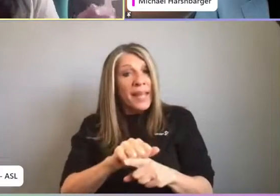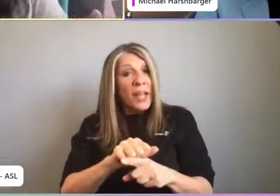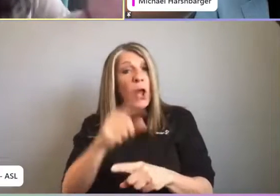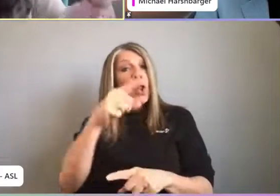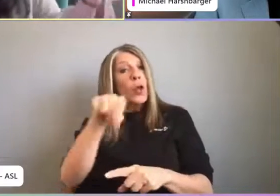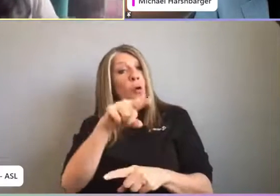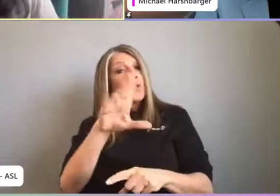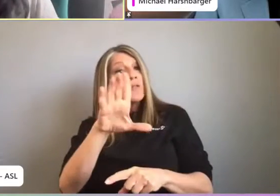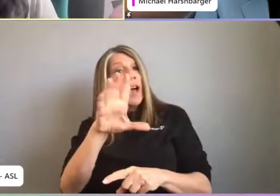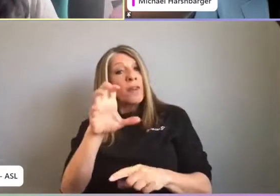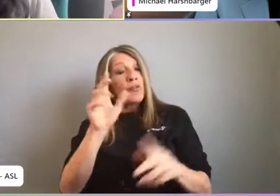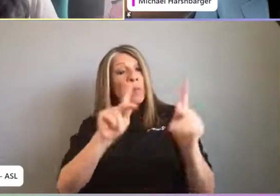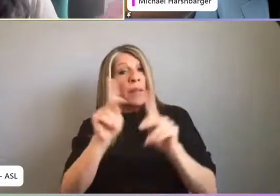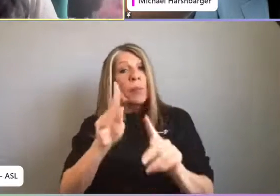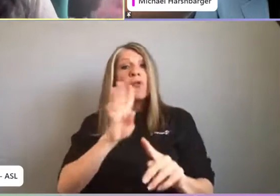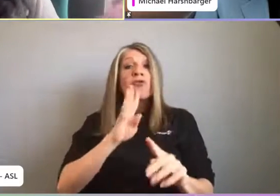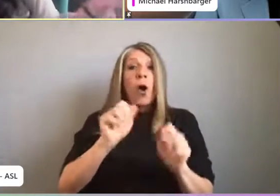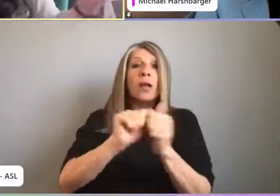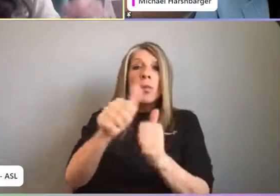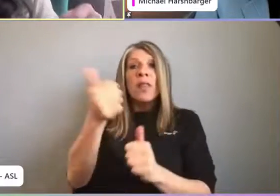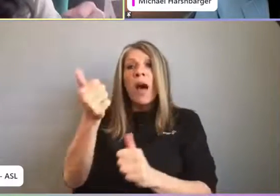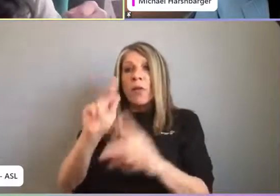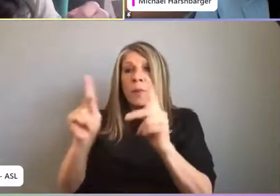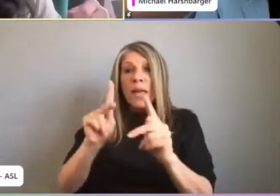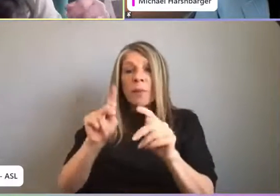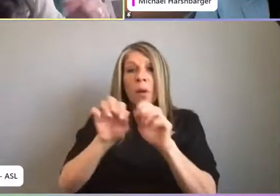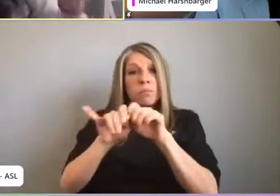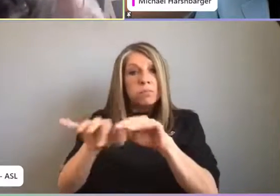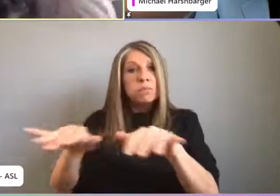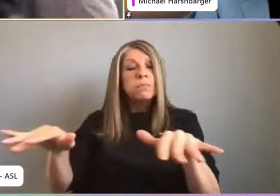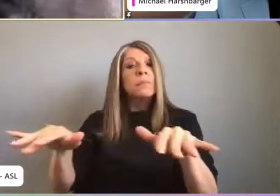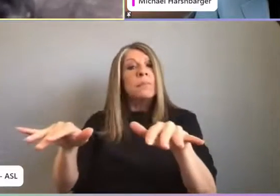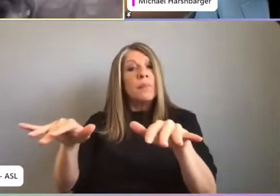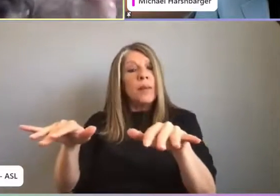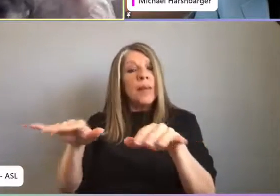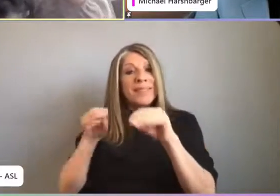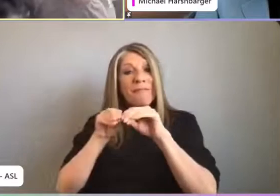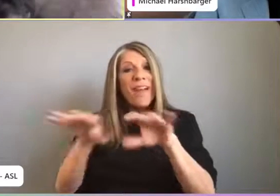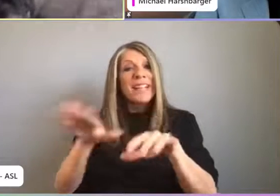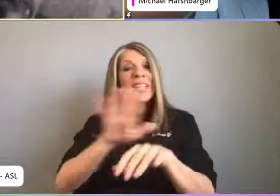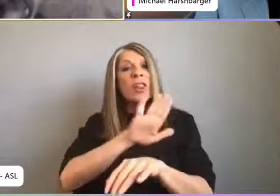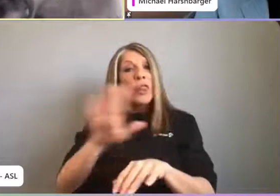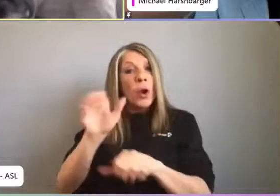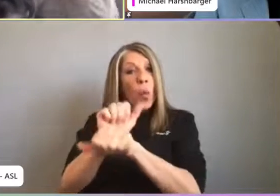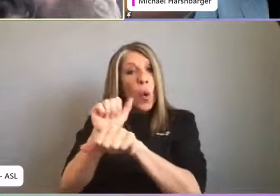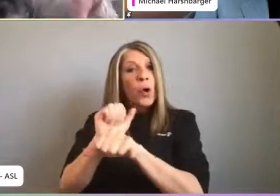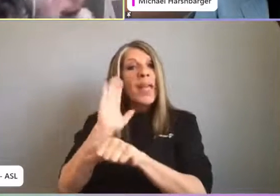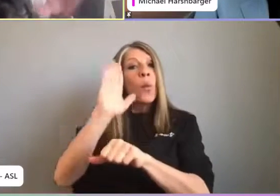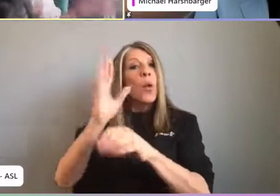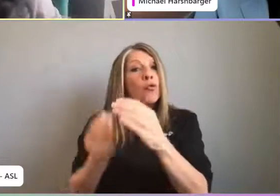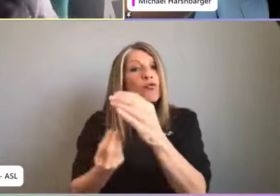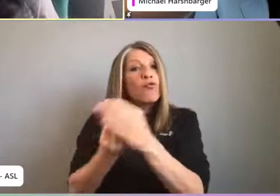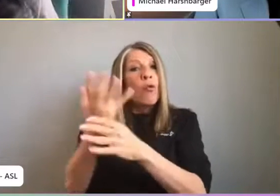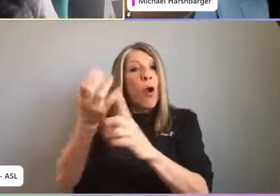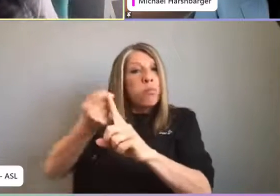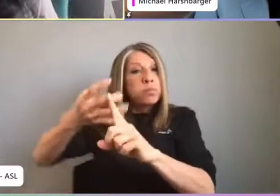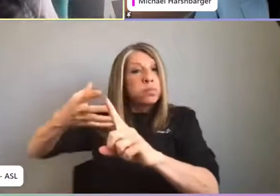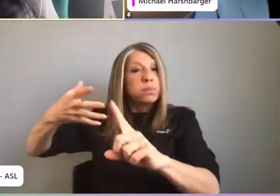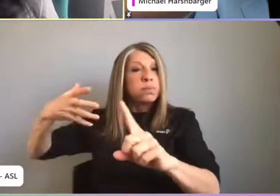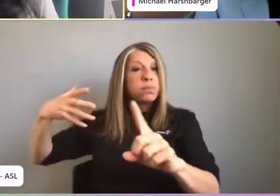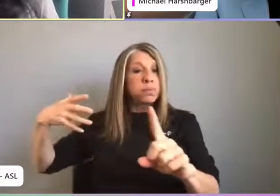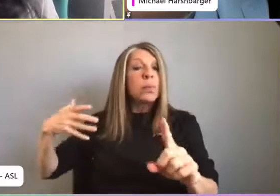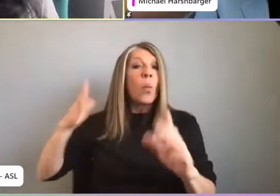Those 500 people are talking to other people, building it into their work, and it's going to grow out